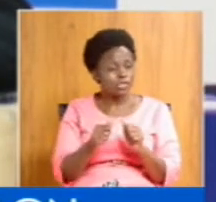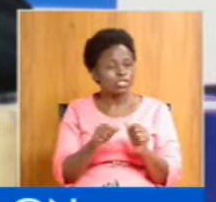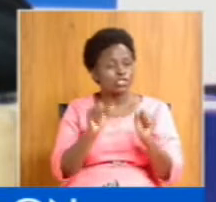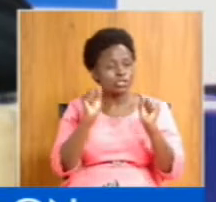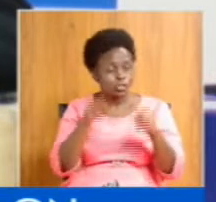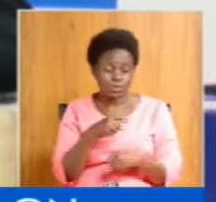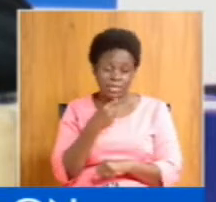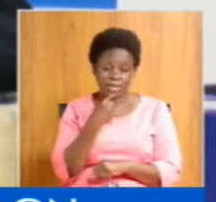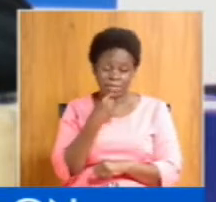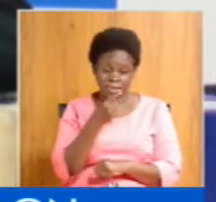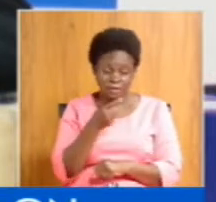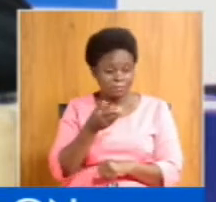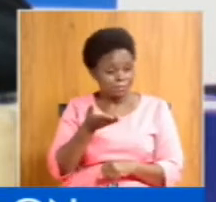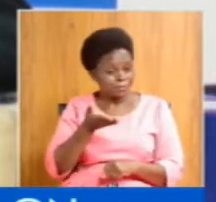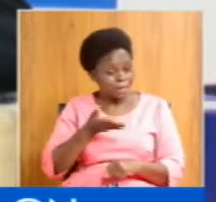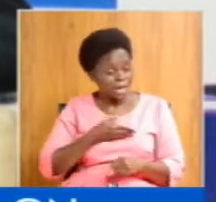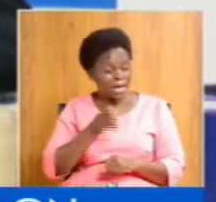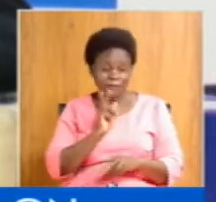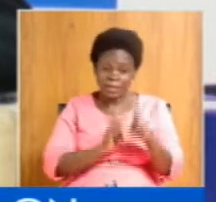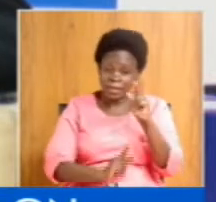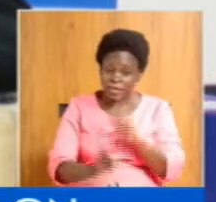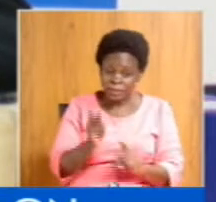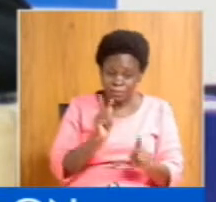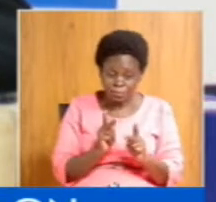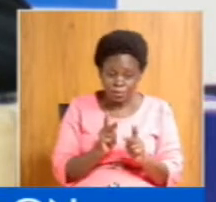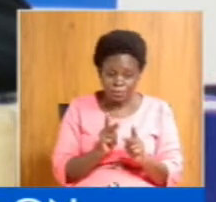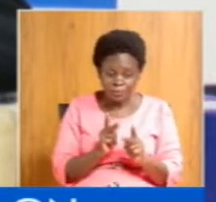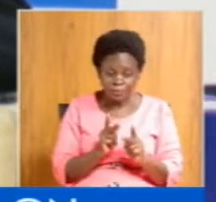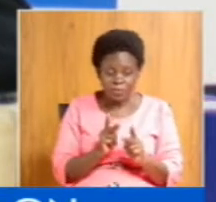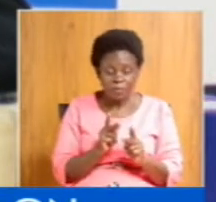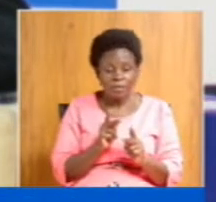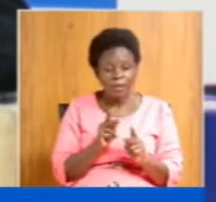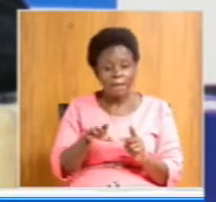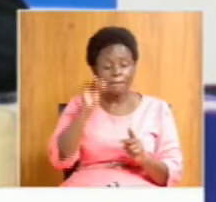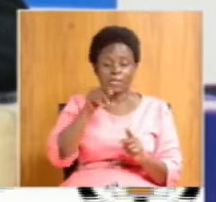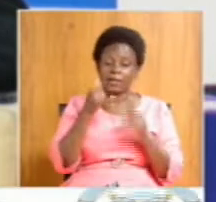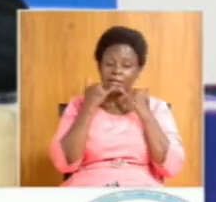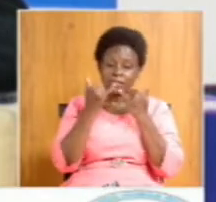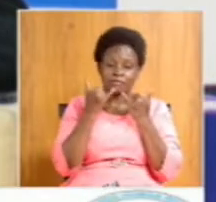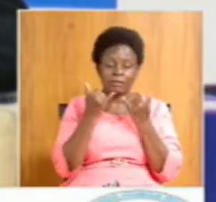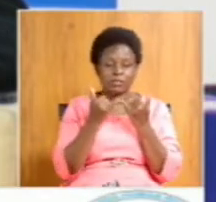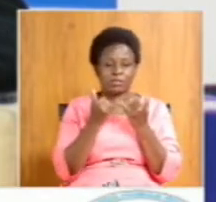are able to say that I have these people picking this information,